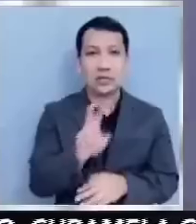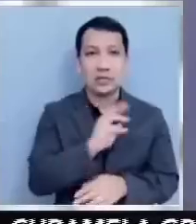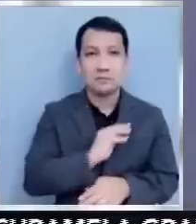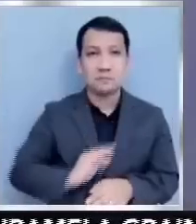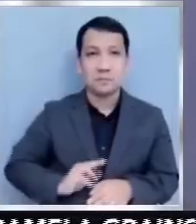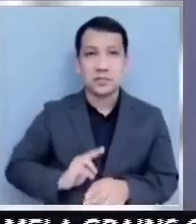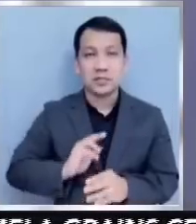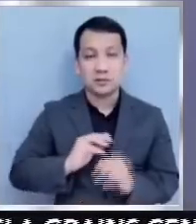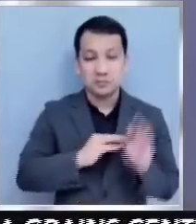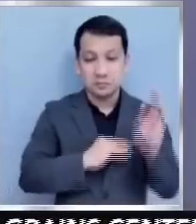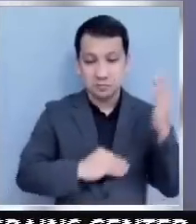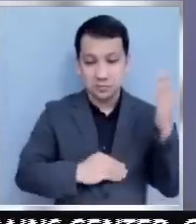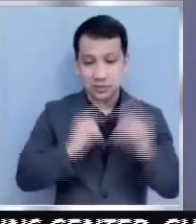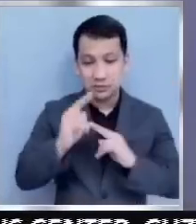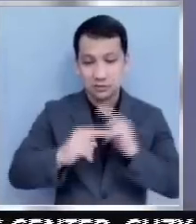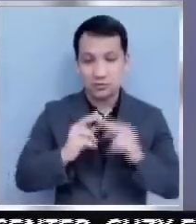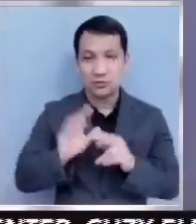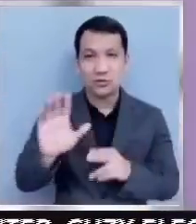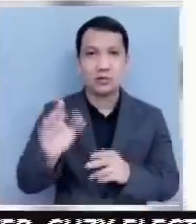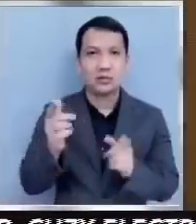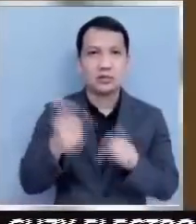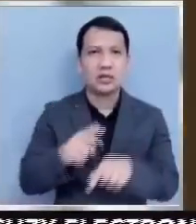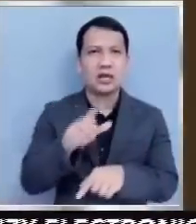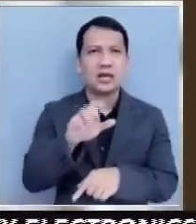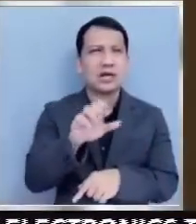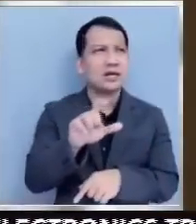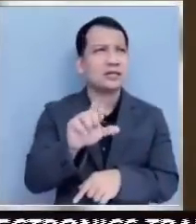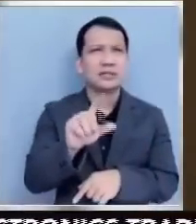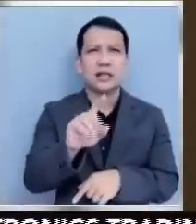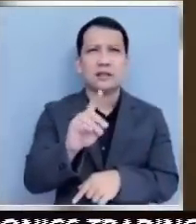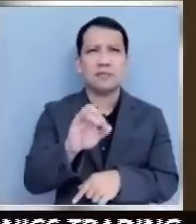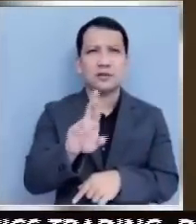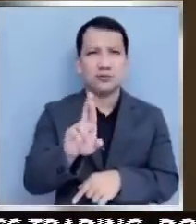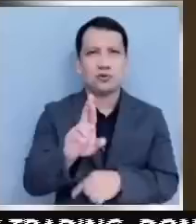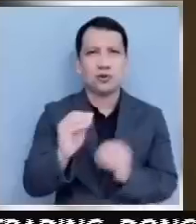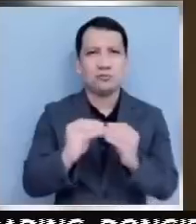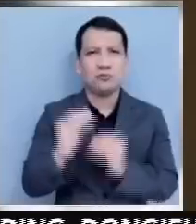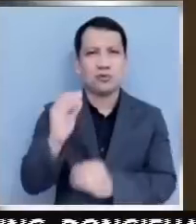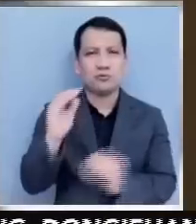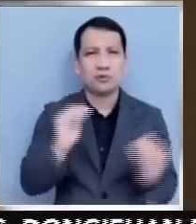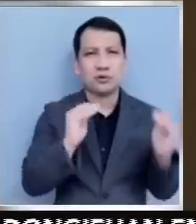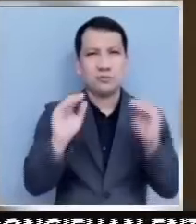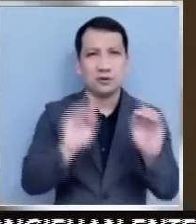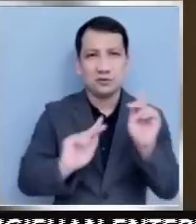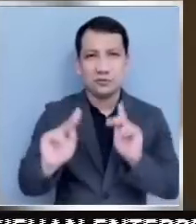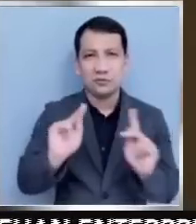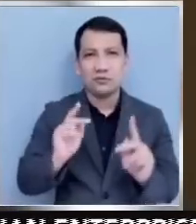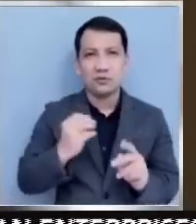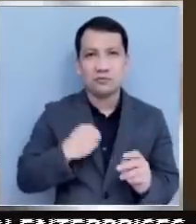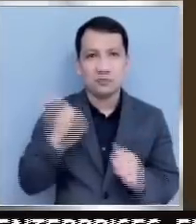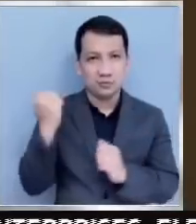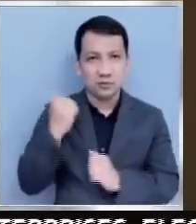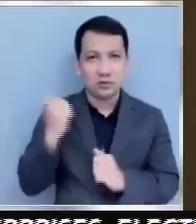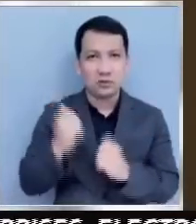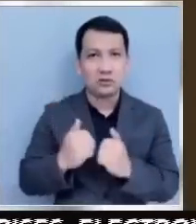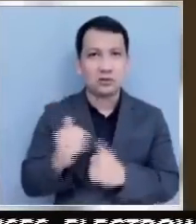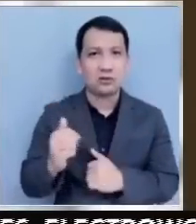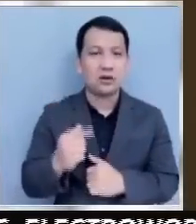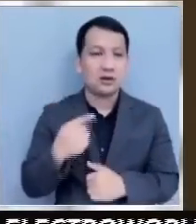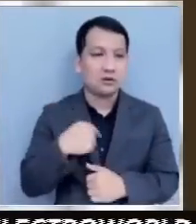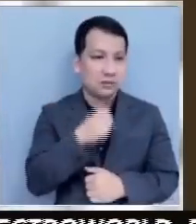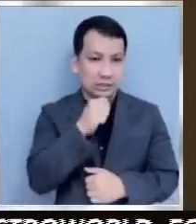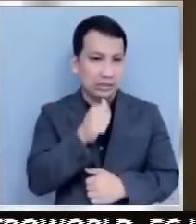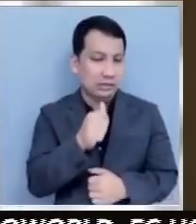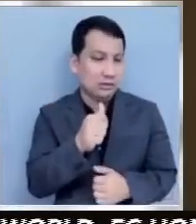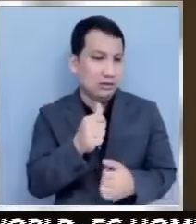na gaganapin sa El Salvador. Expect a more elevated performance from me. Of course, I don't believe that I'm perfect and there's a lot